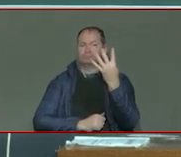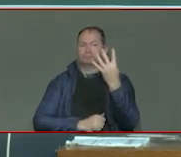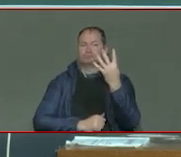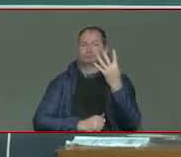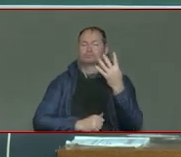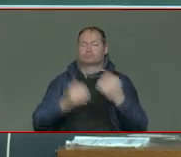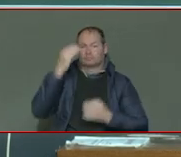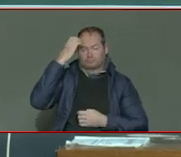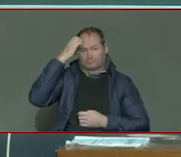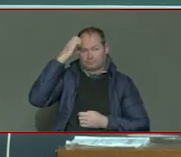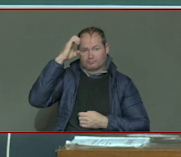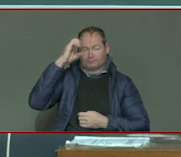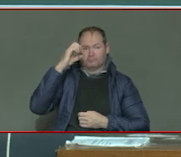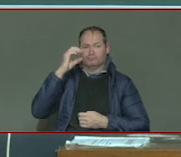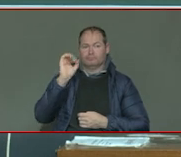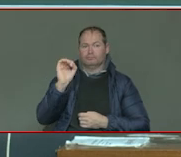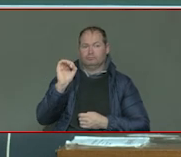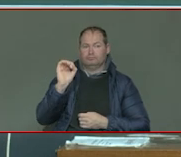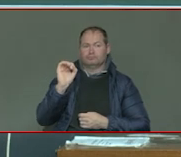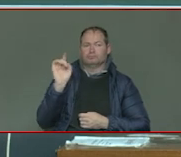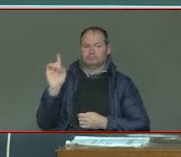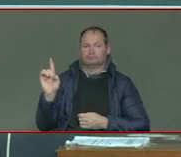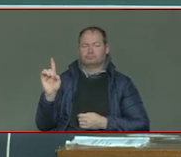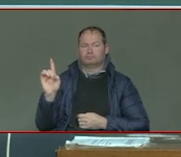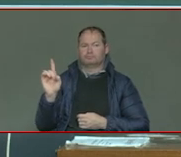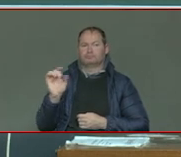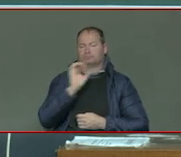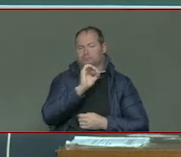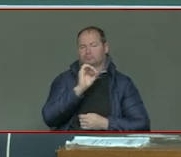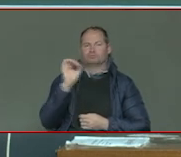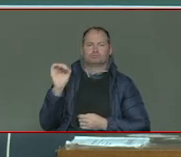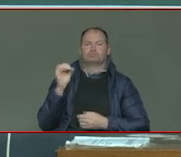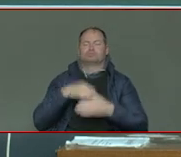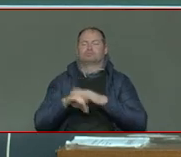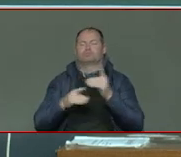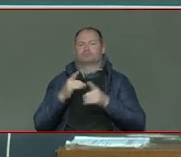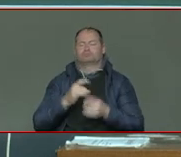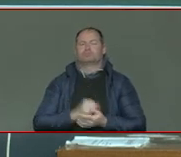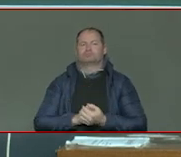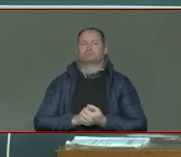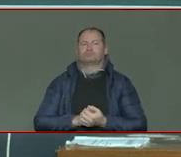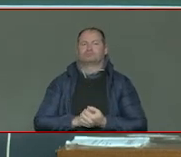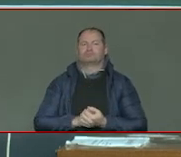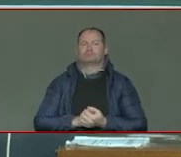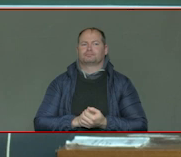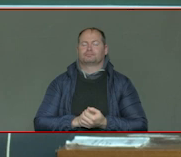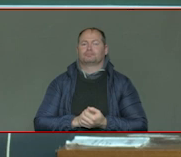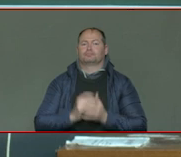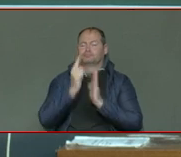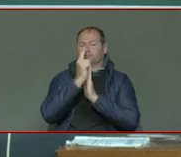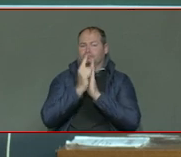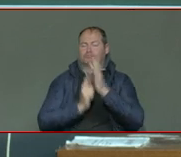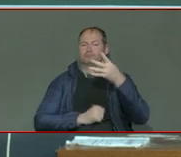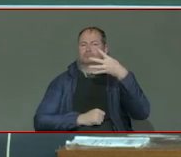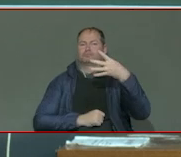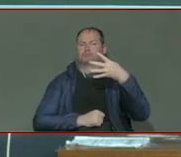1, except naught to the power of naught, that's undefined. Now, those are the first four basic